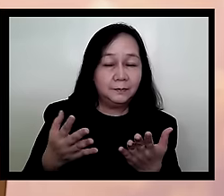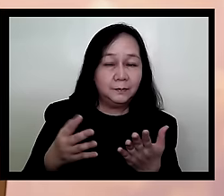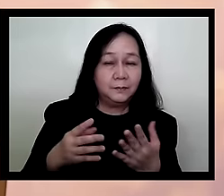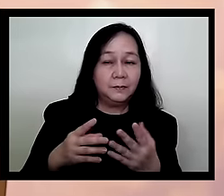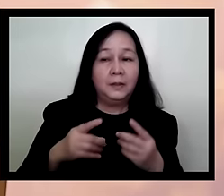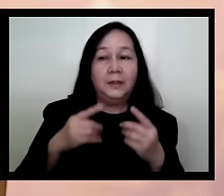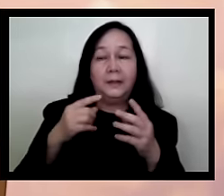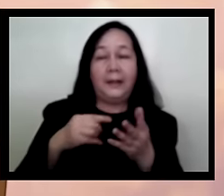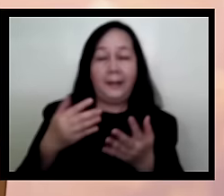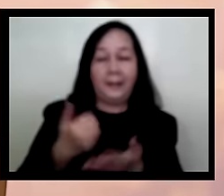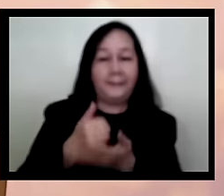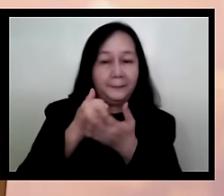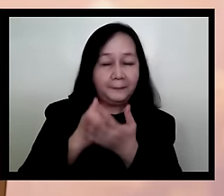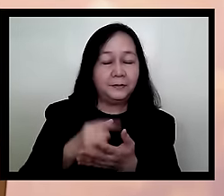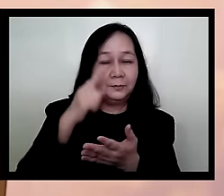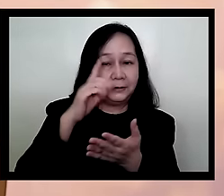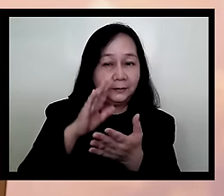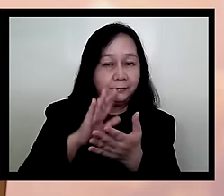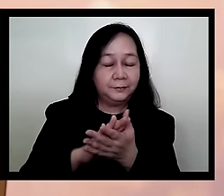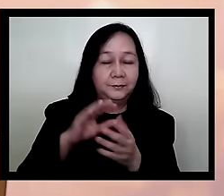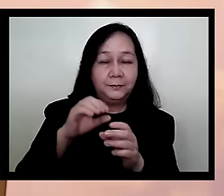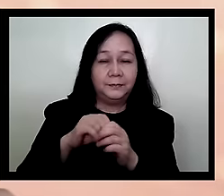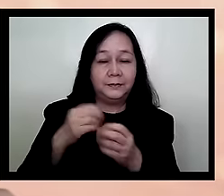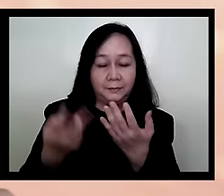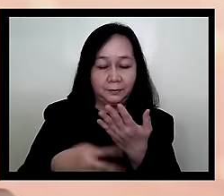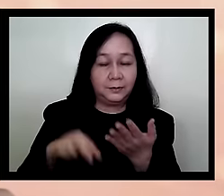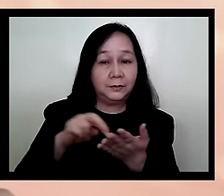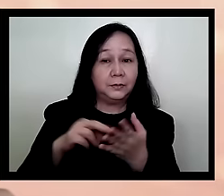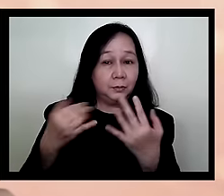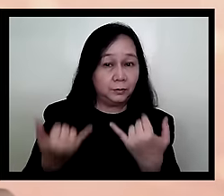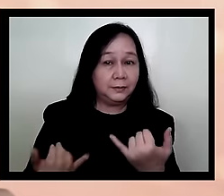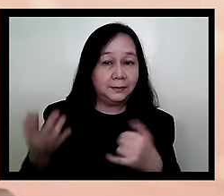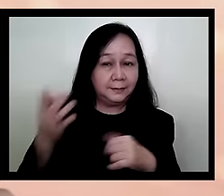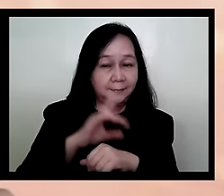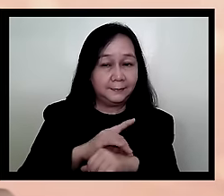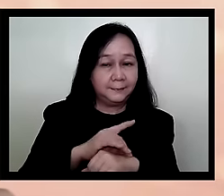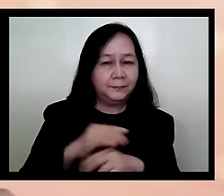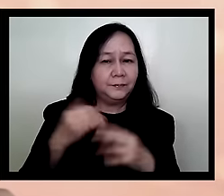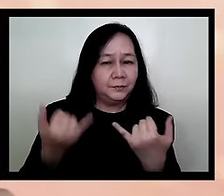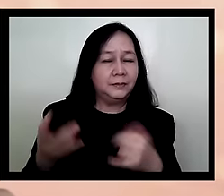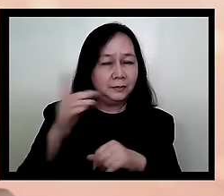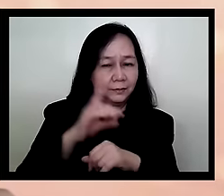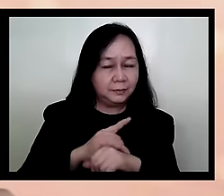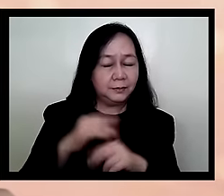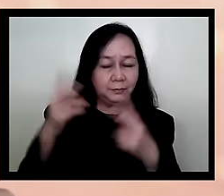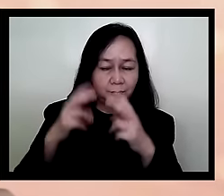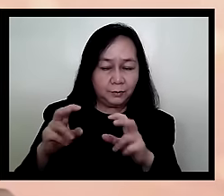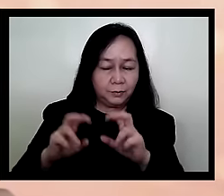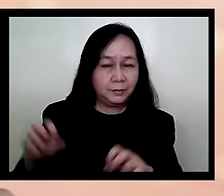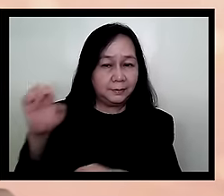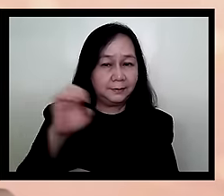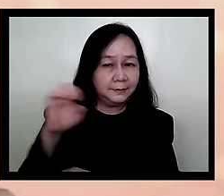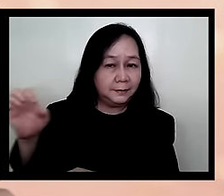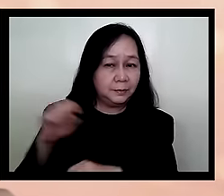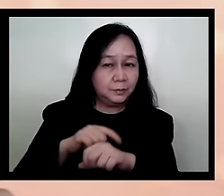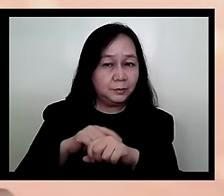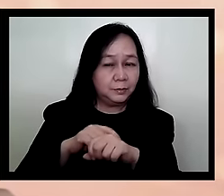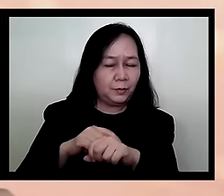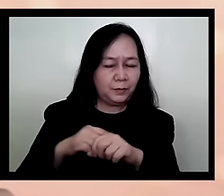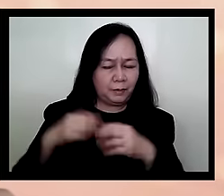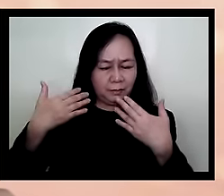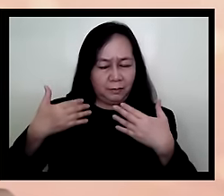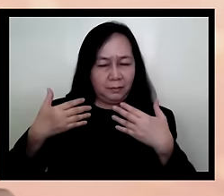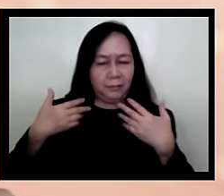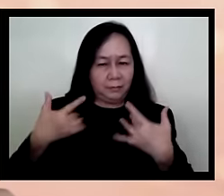believe in the resurrection today today let us reflect on the Easter moments of the downcast